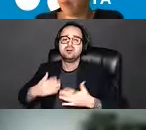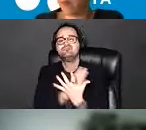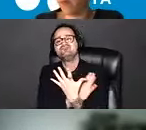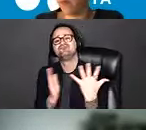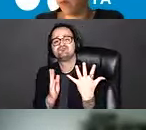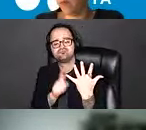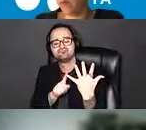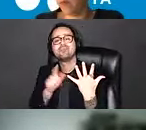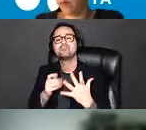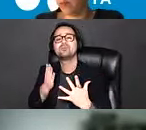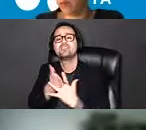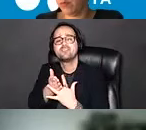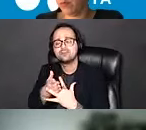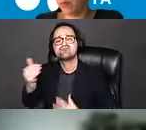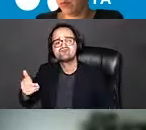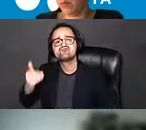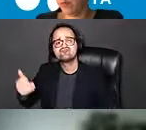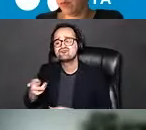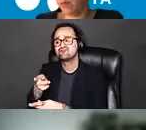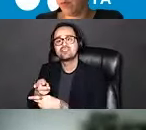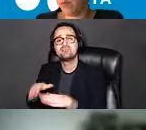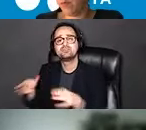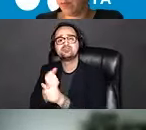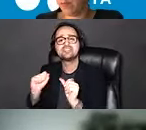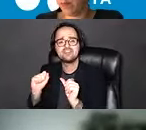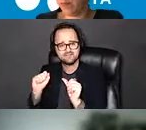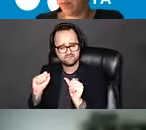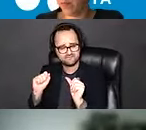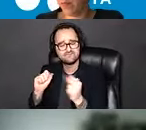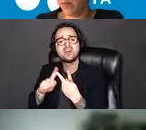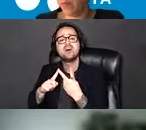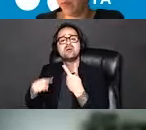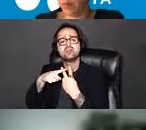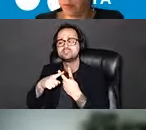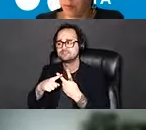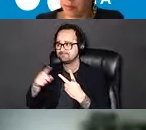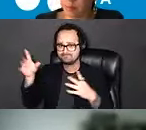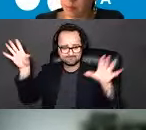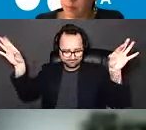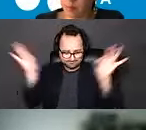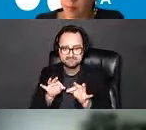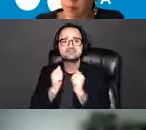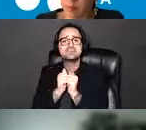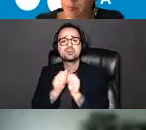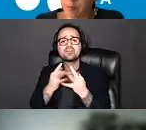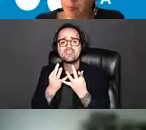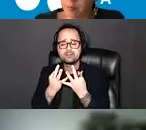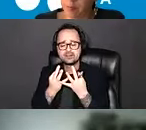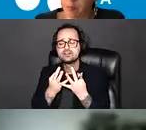to keep the children safe, and to work on reuniting with their family, hopefully,